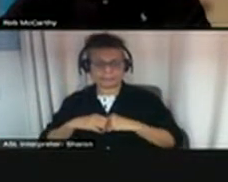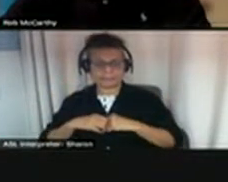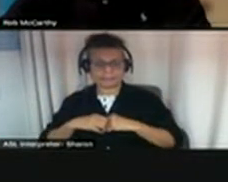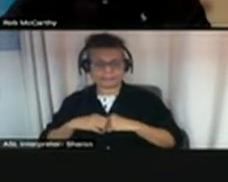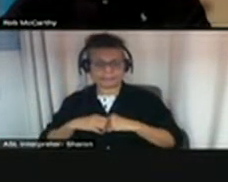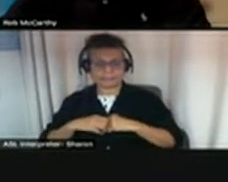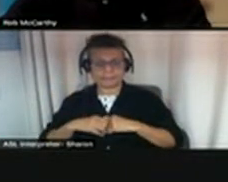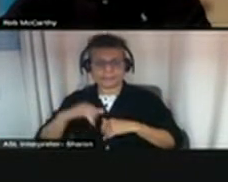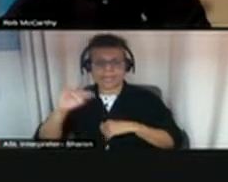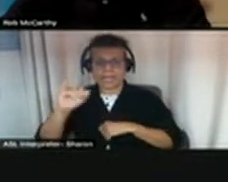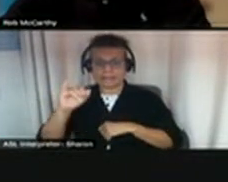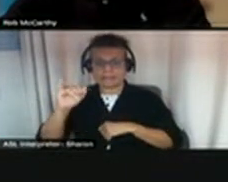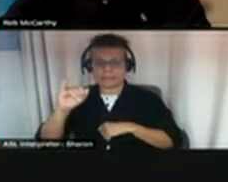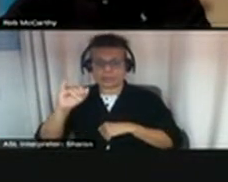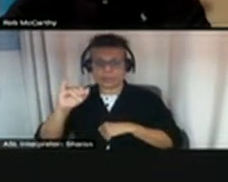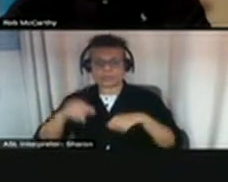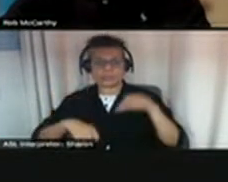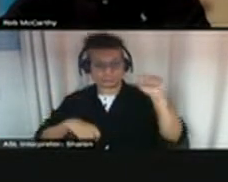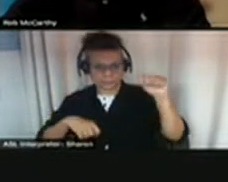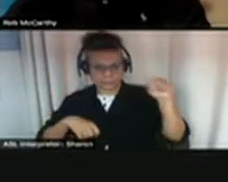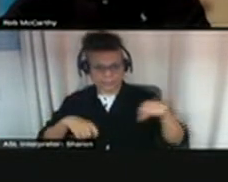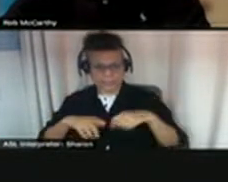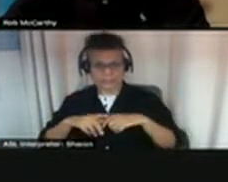Mr. Iovino. Yes.